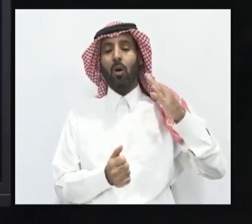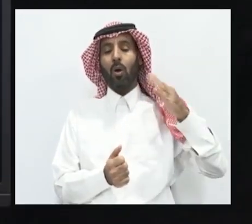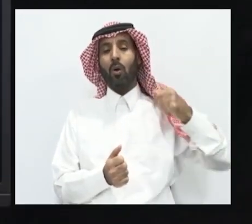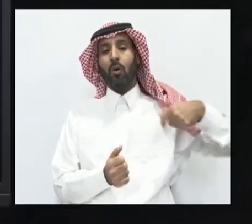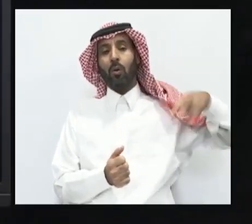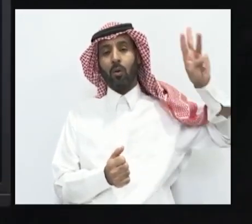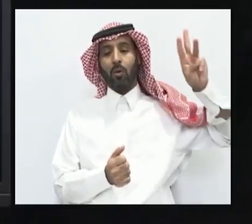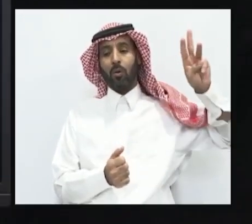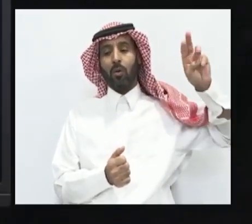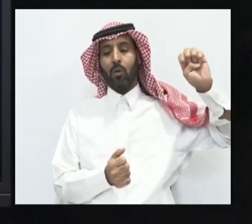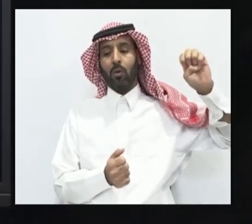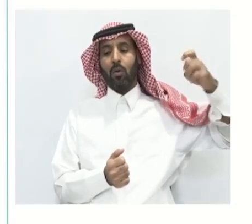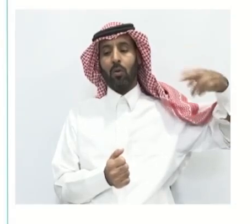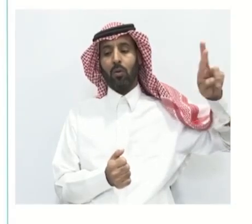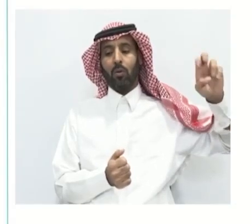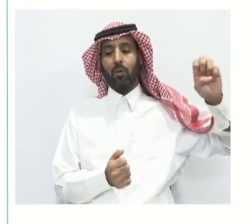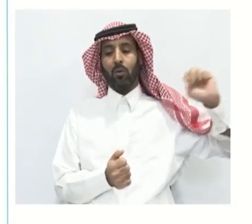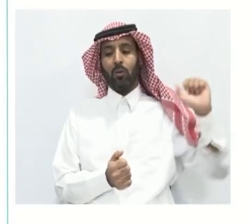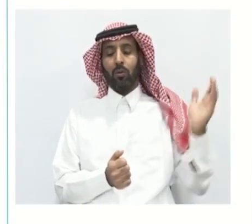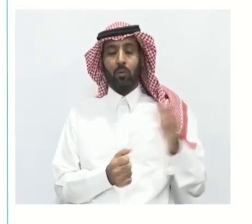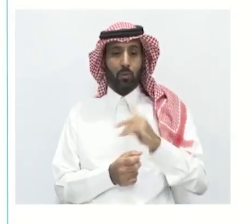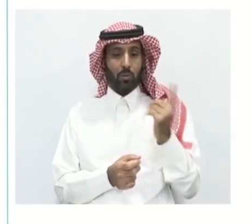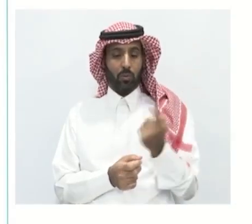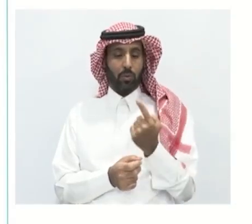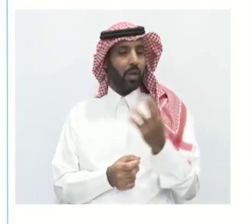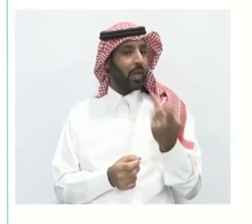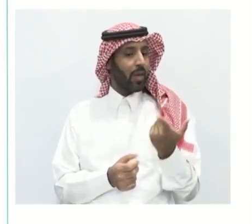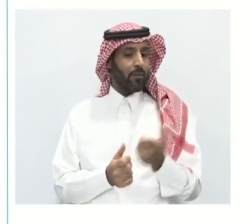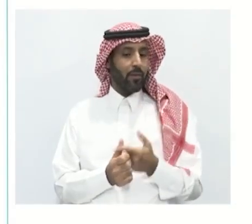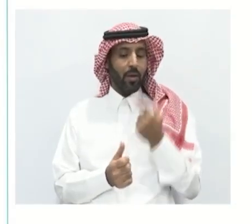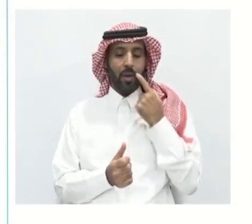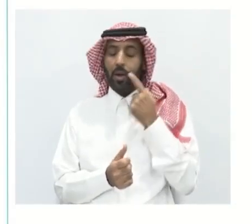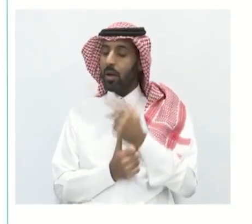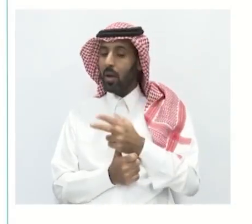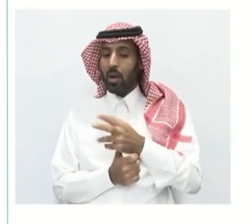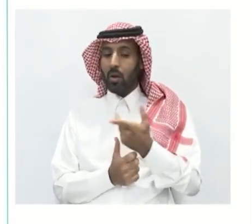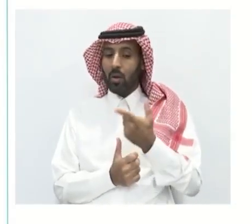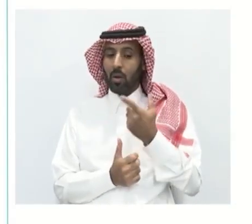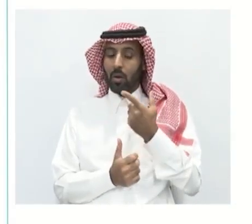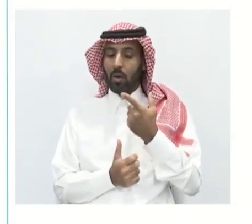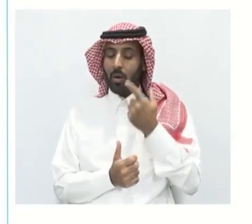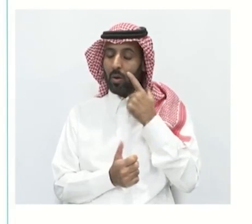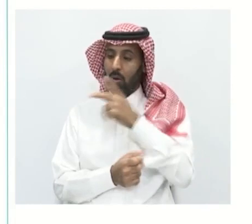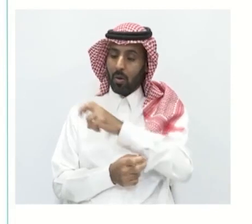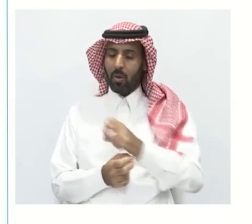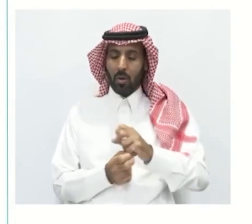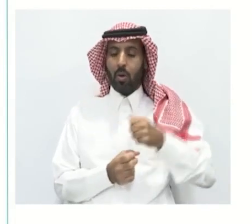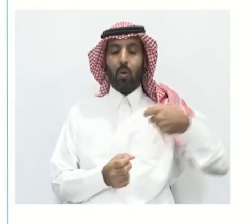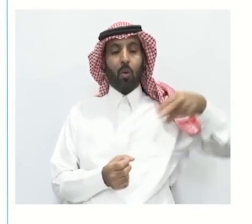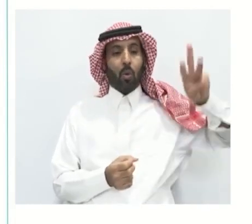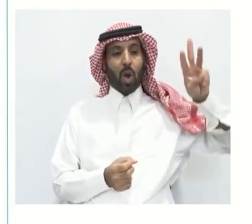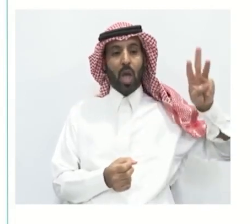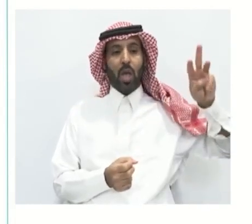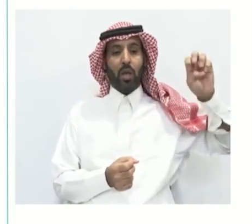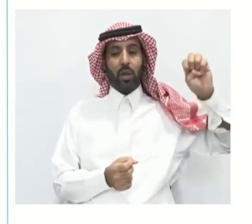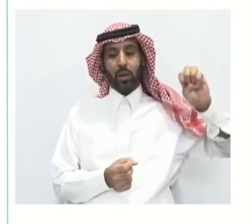or were. Here are a few examples. How were the burglars caught? Were with the plural, of course. How